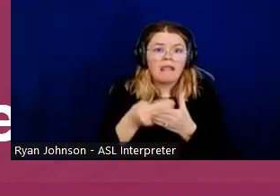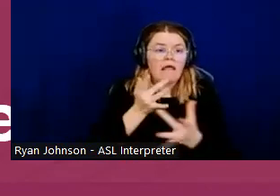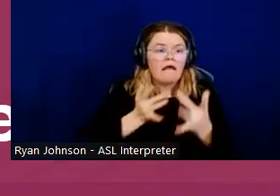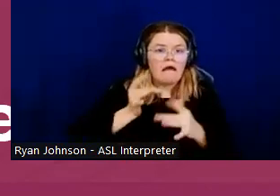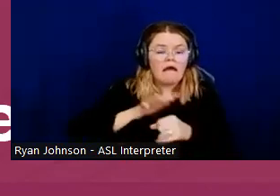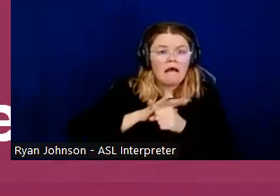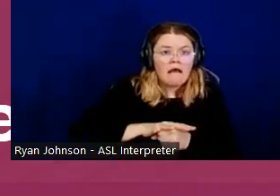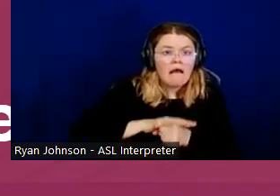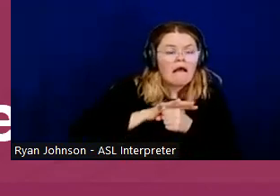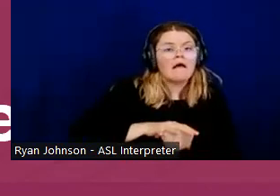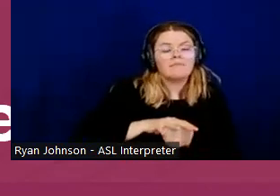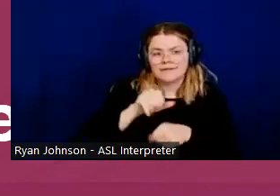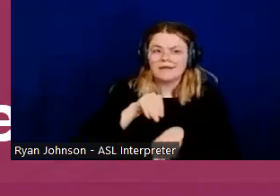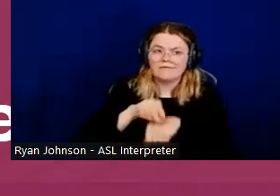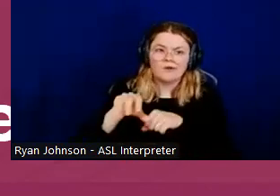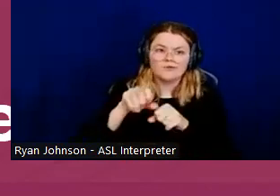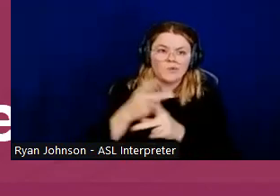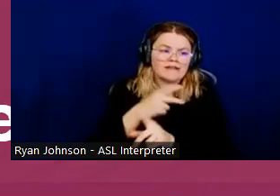see on the screen.